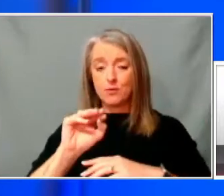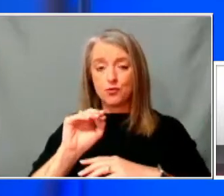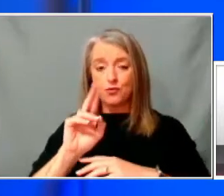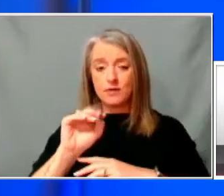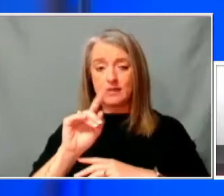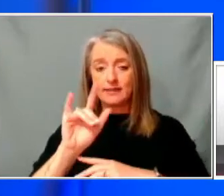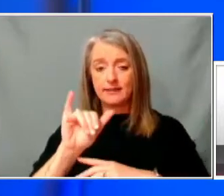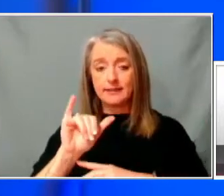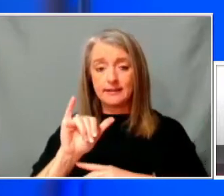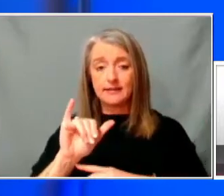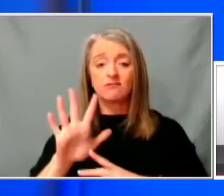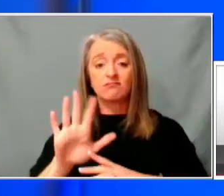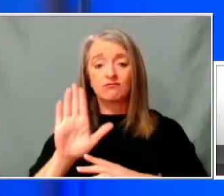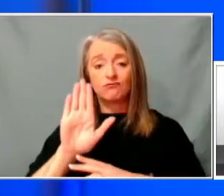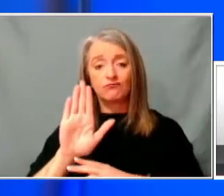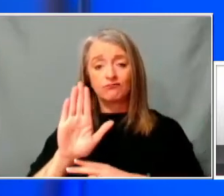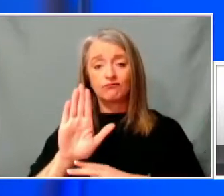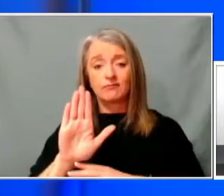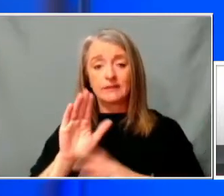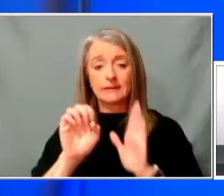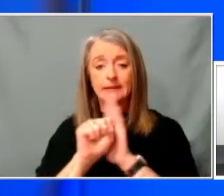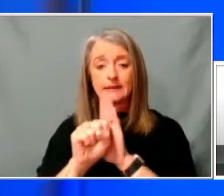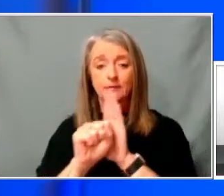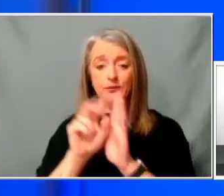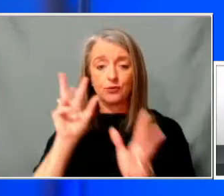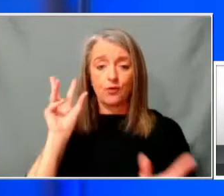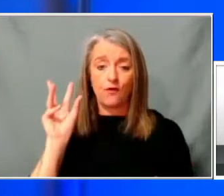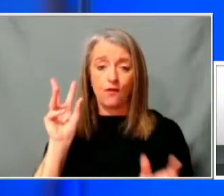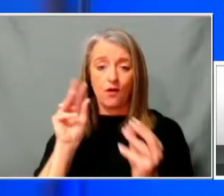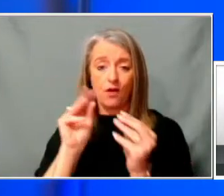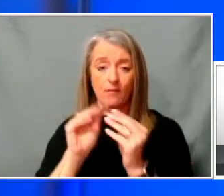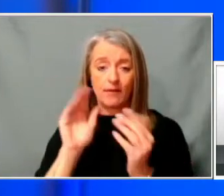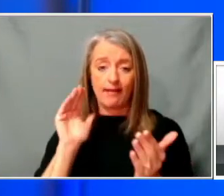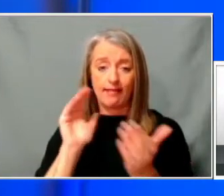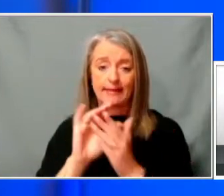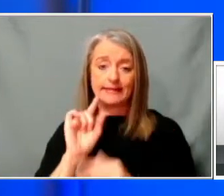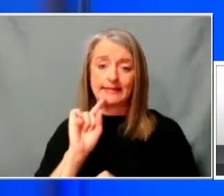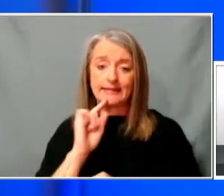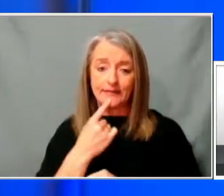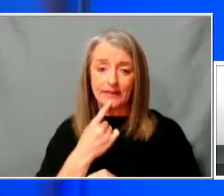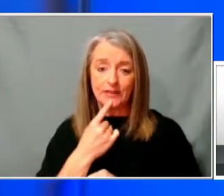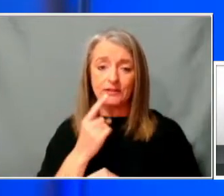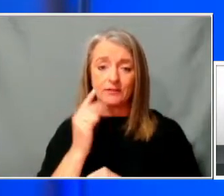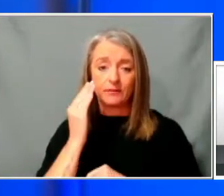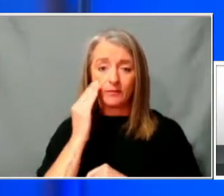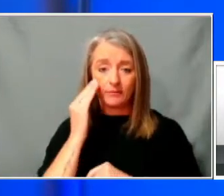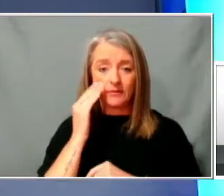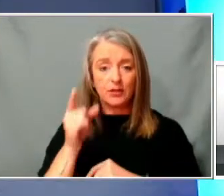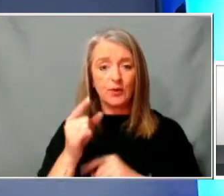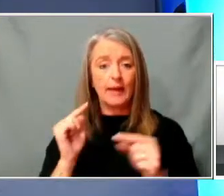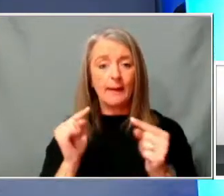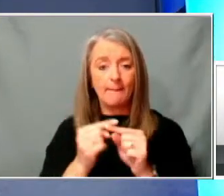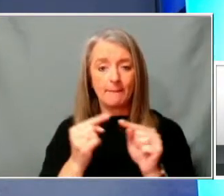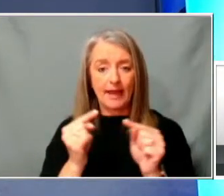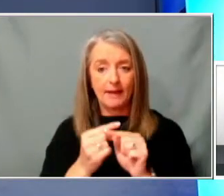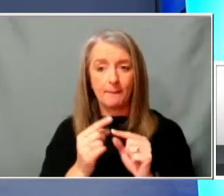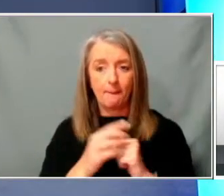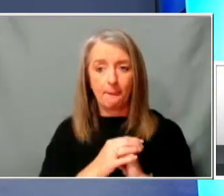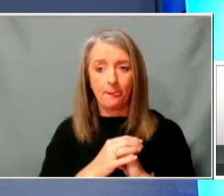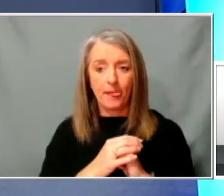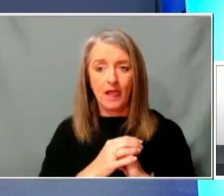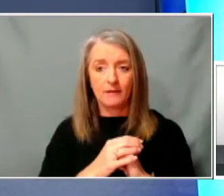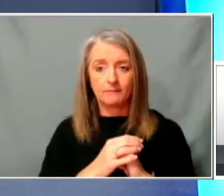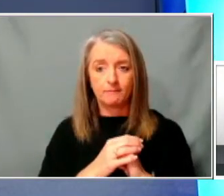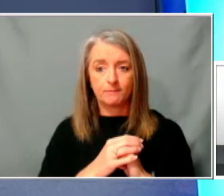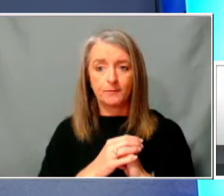that your symptoms overall will be less severe, because I know you were in quite a bit of pain for some while. I was on the phone with you,